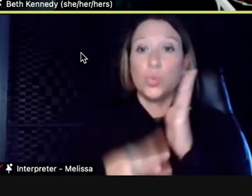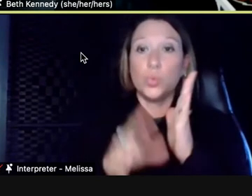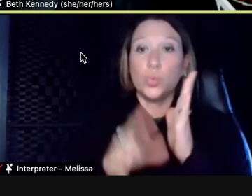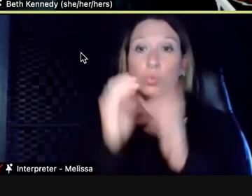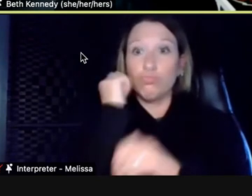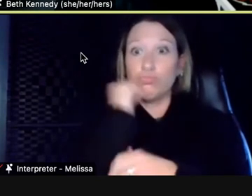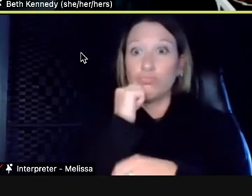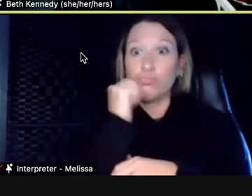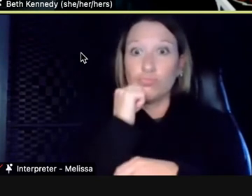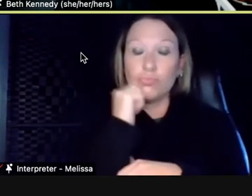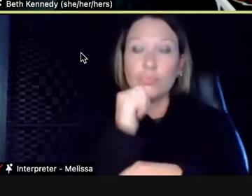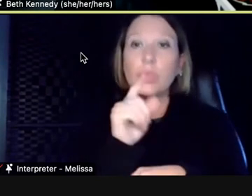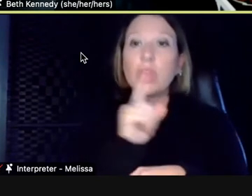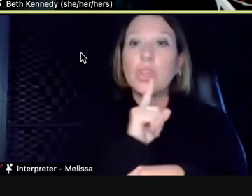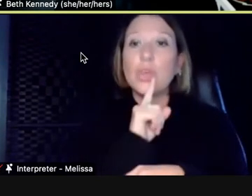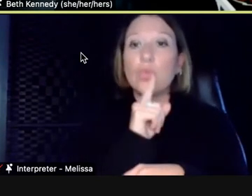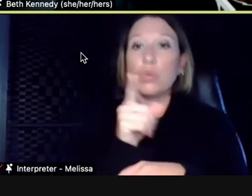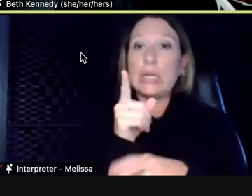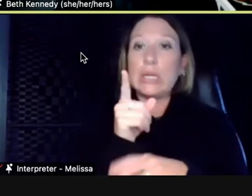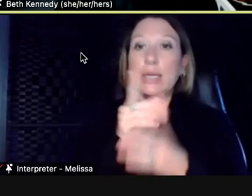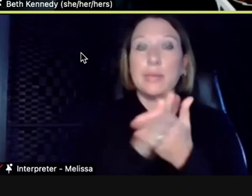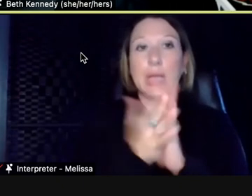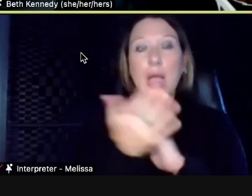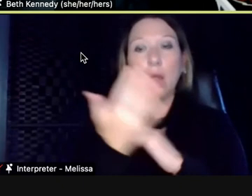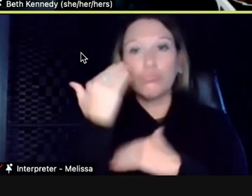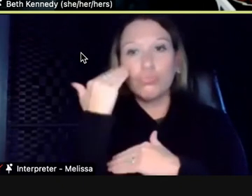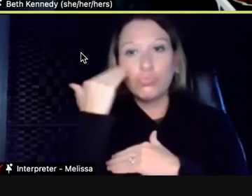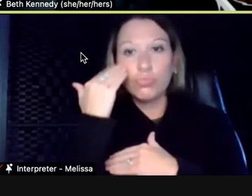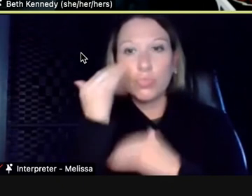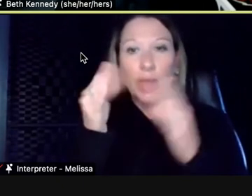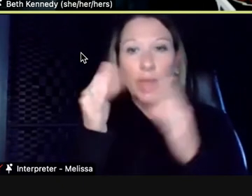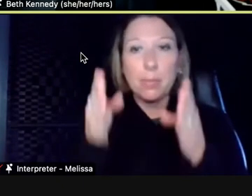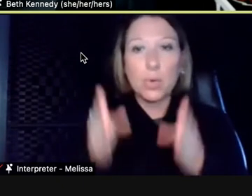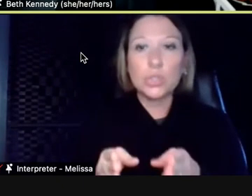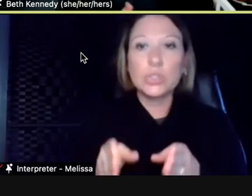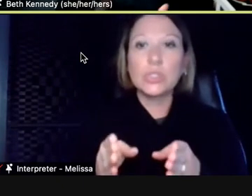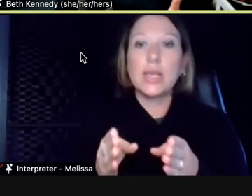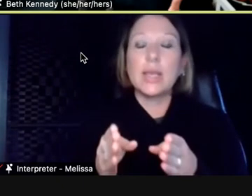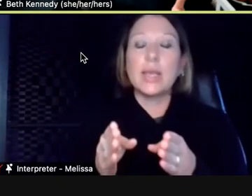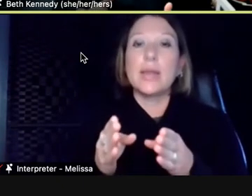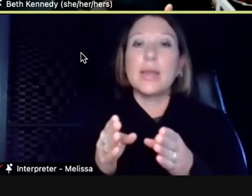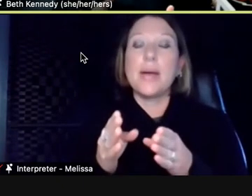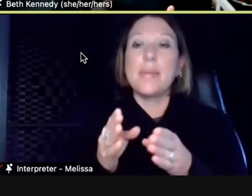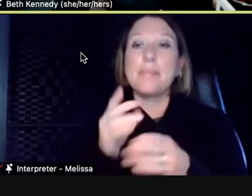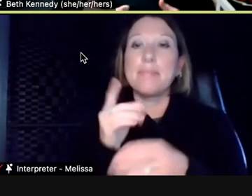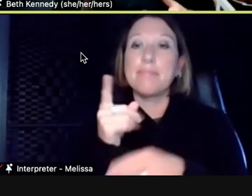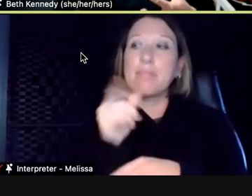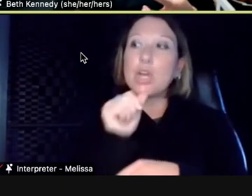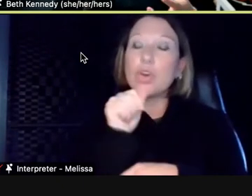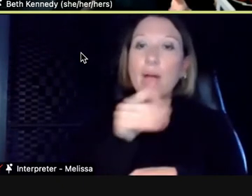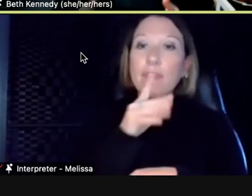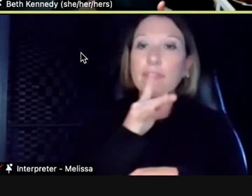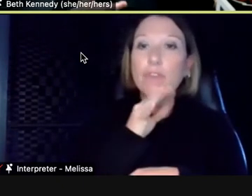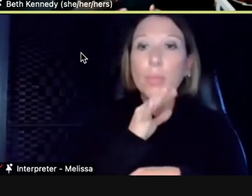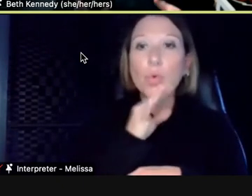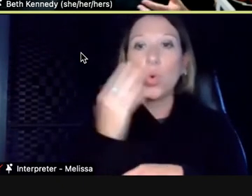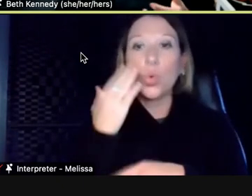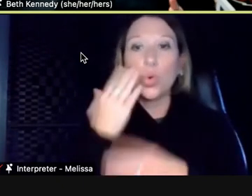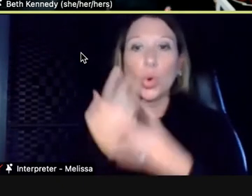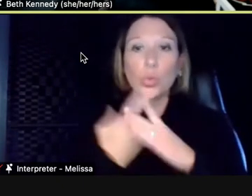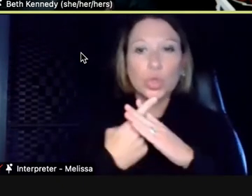especially for kids who are more nonverbal or emergent communicators, that they're getting to know what their